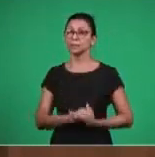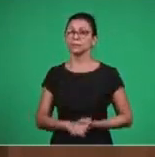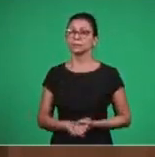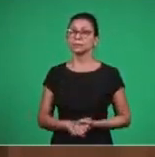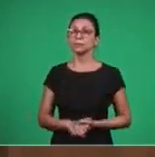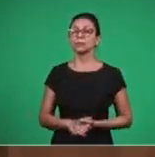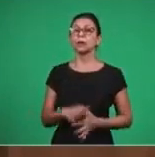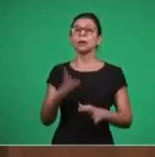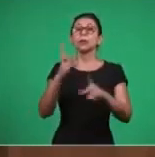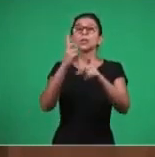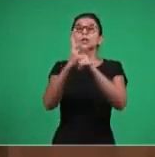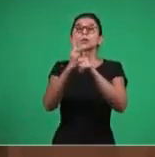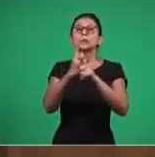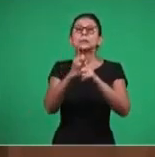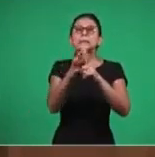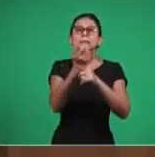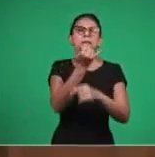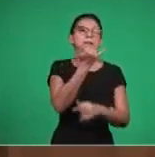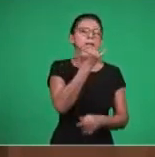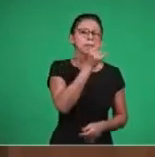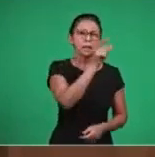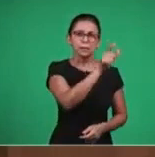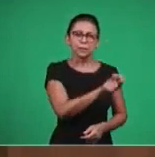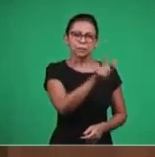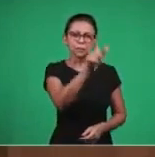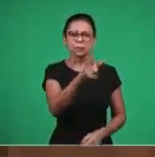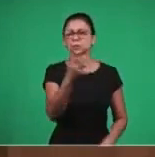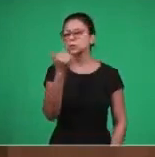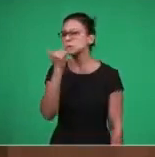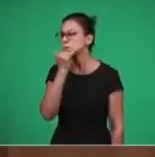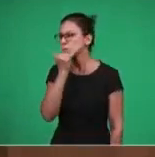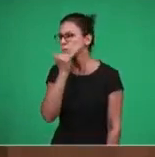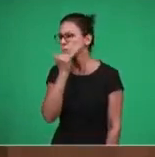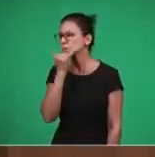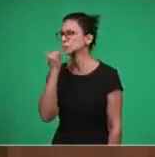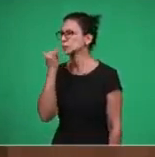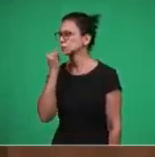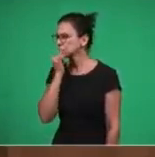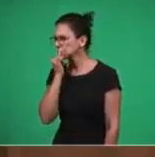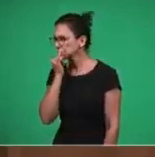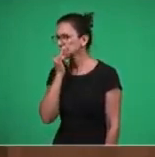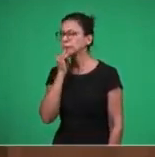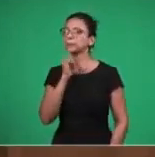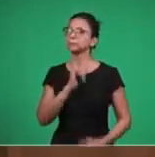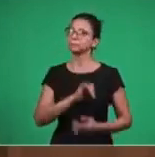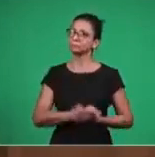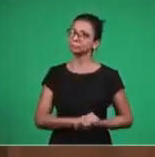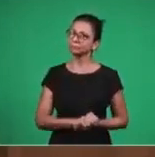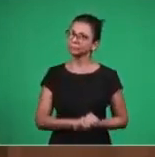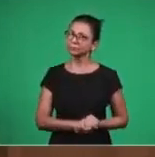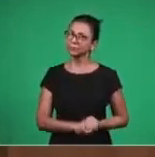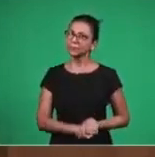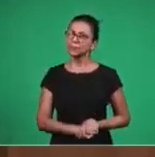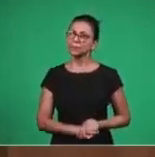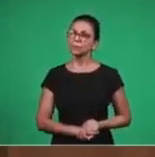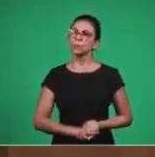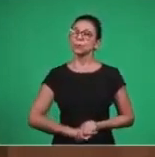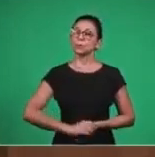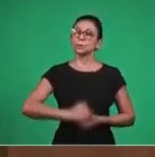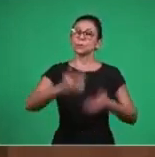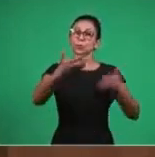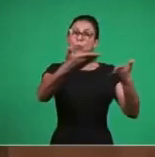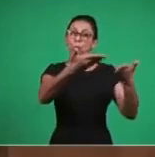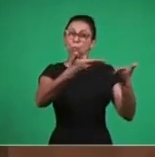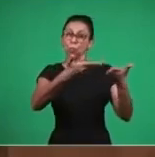will find the excuses of the ones who don't want. They have been invited. They have been